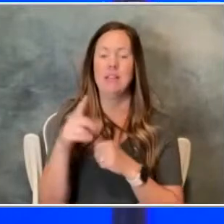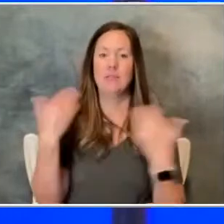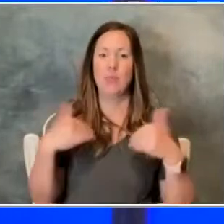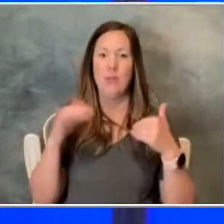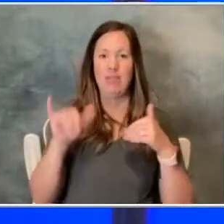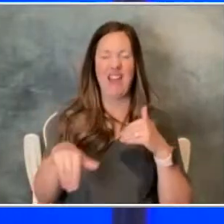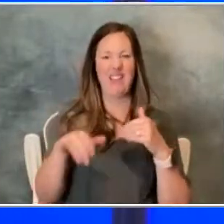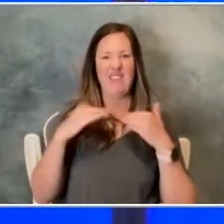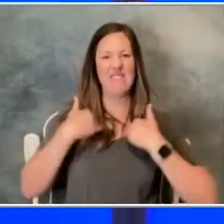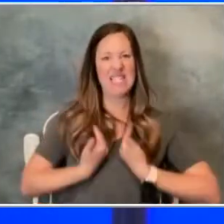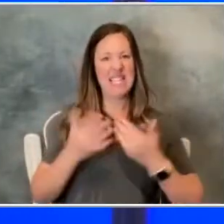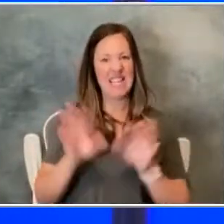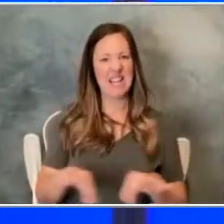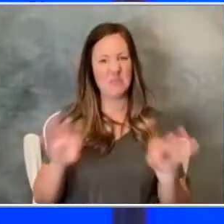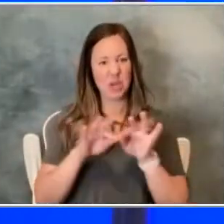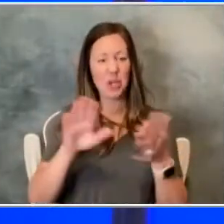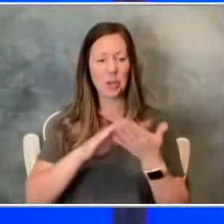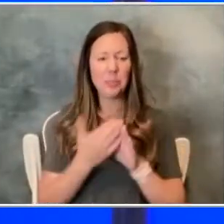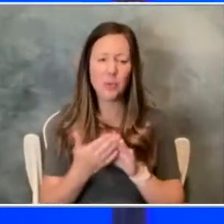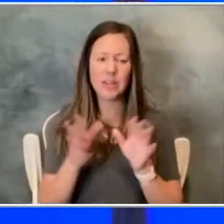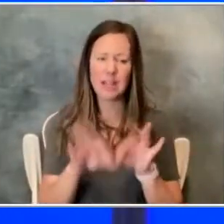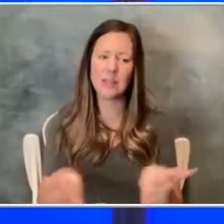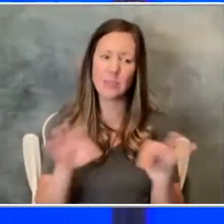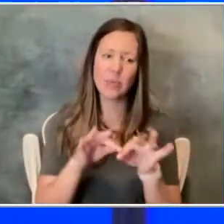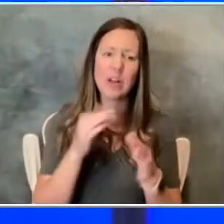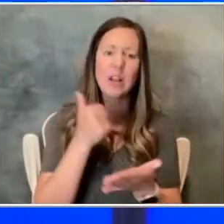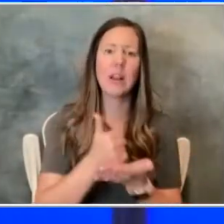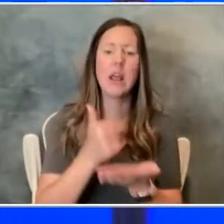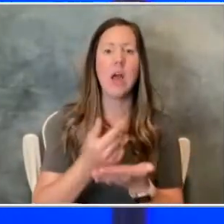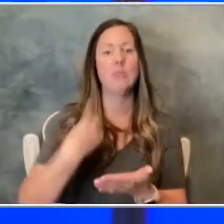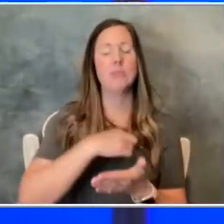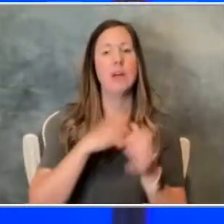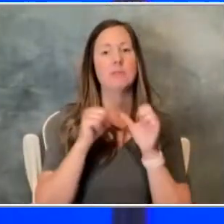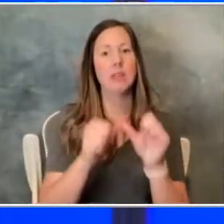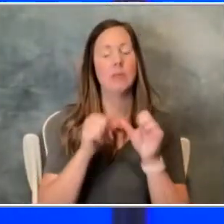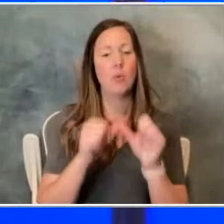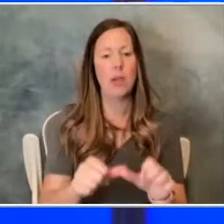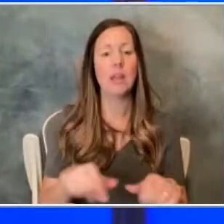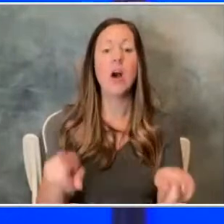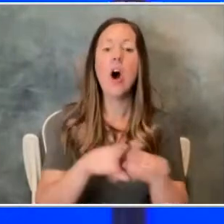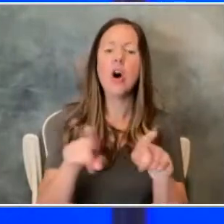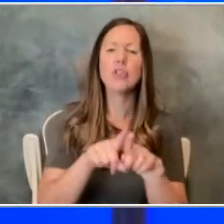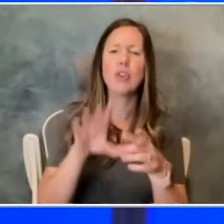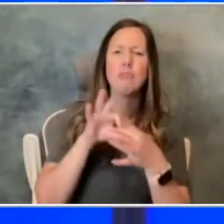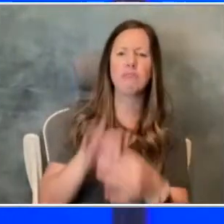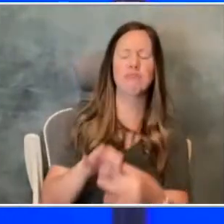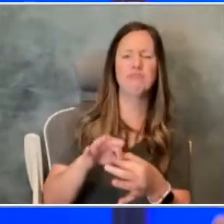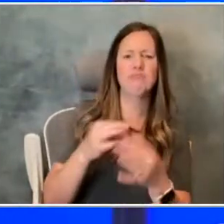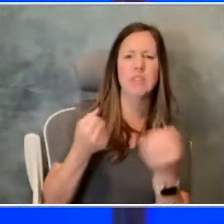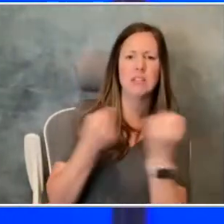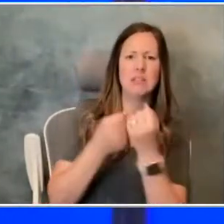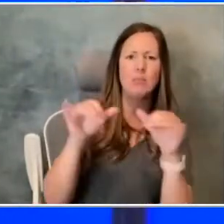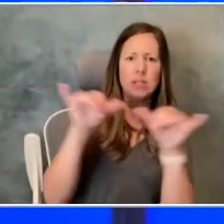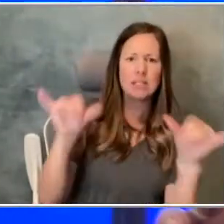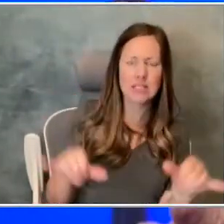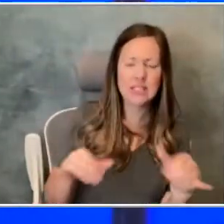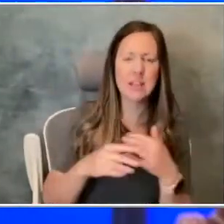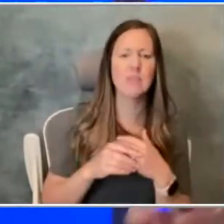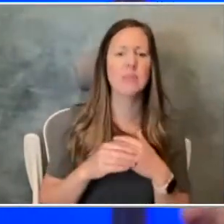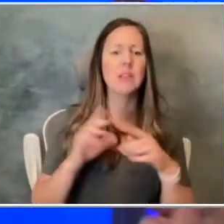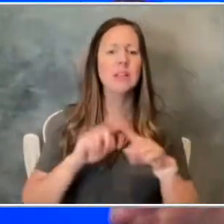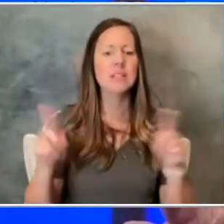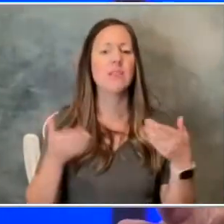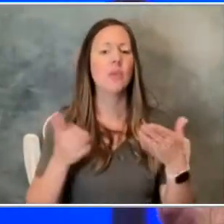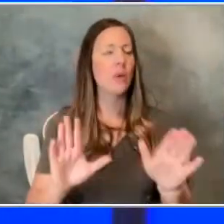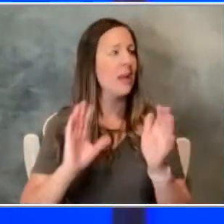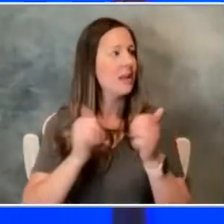fatigue, community is important because it helps keep us going. But also when we think about our support systems and the ways in which we find